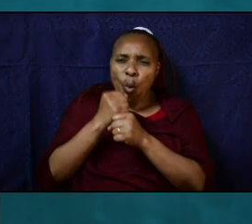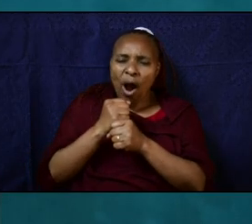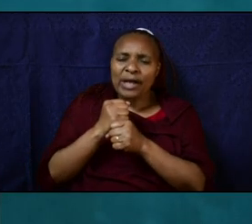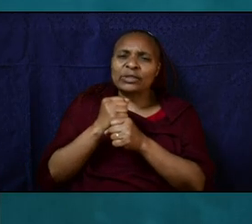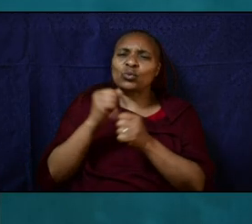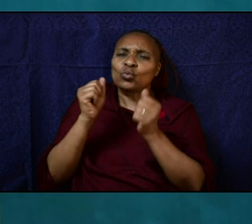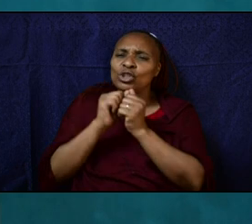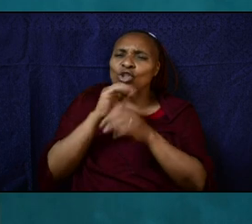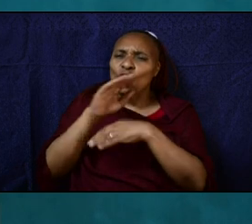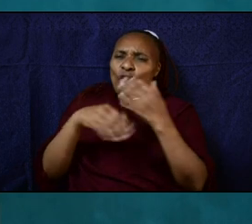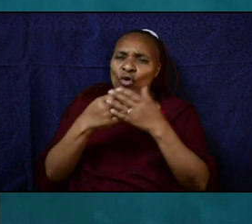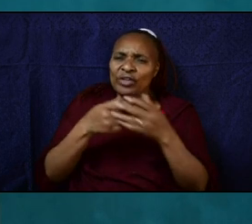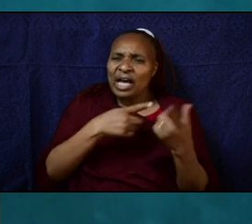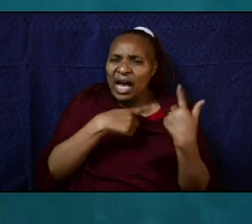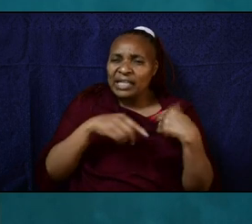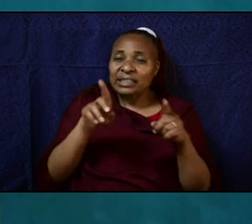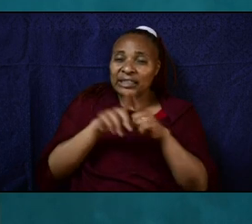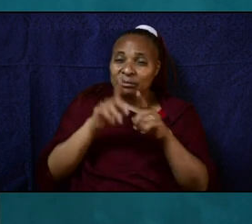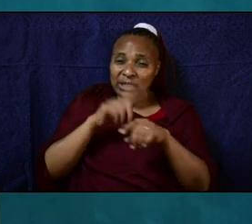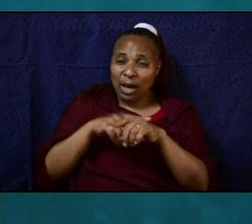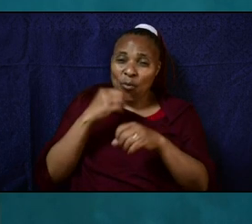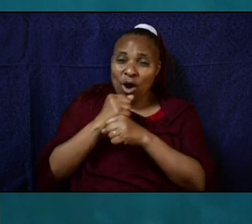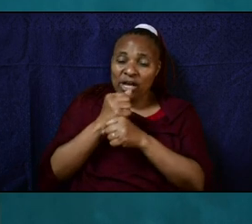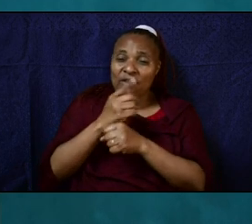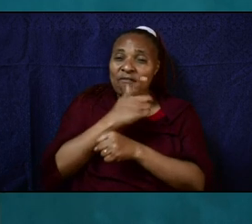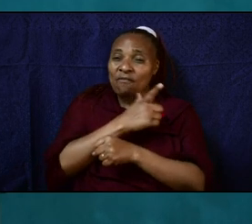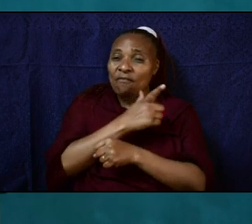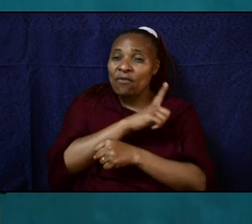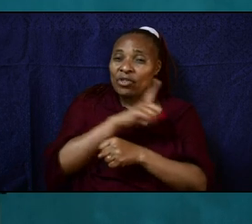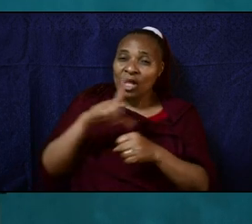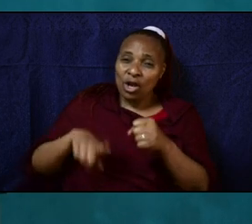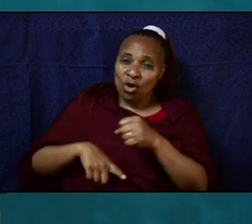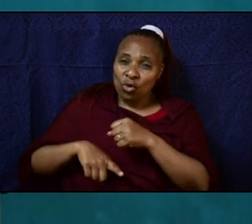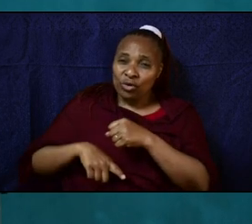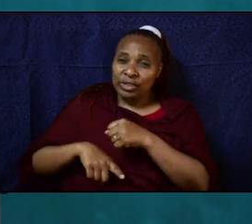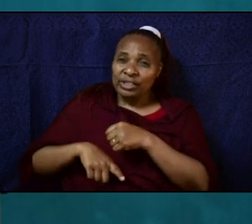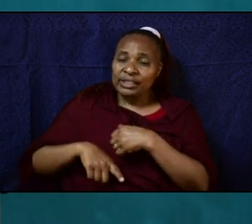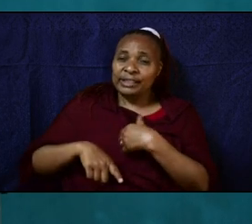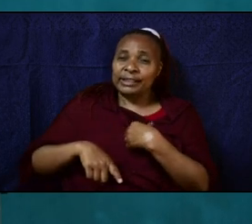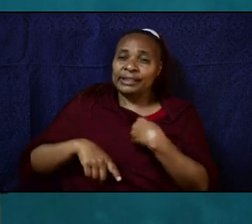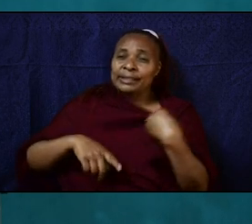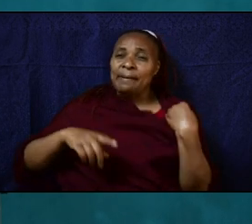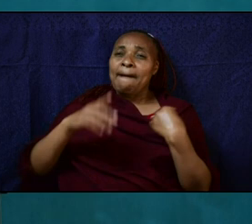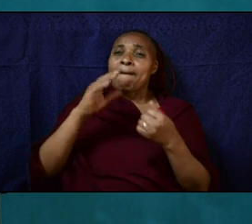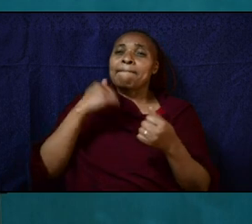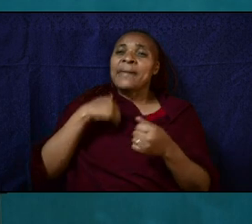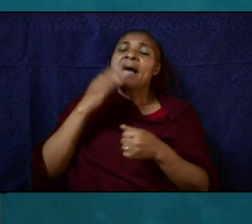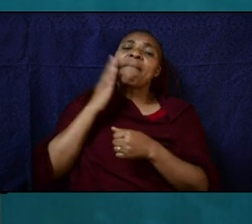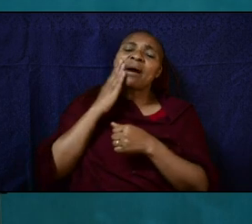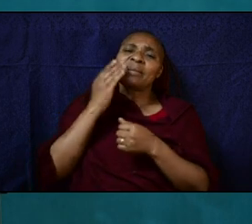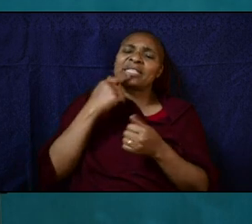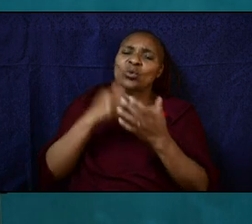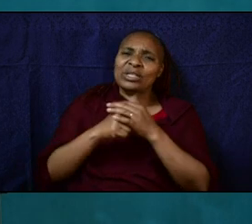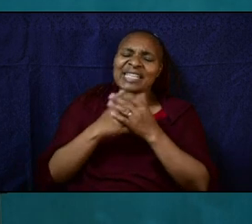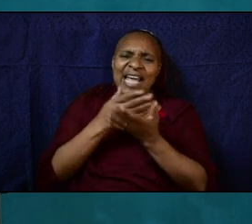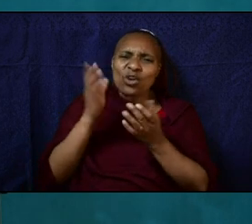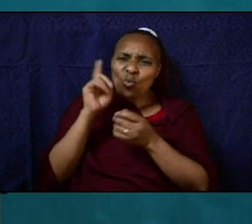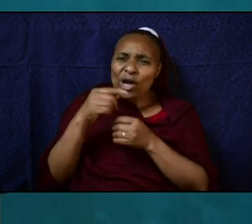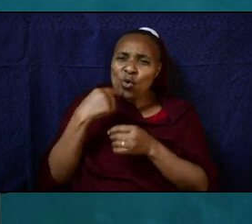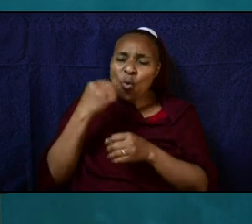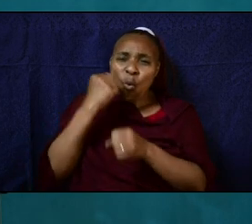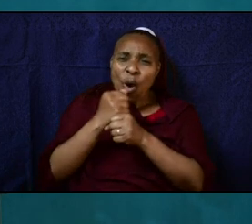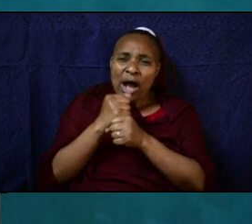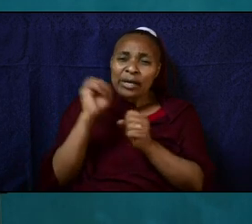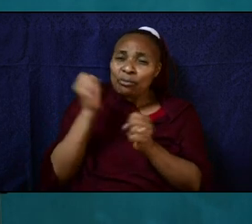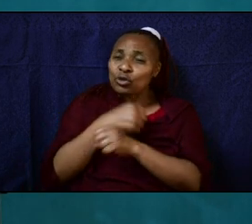all your heart as working for the Lord. Basically, it reminds me of a verse. My mom always tells me, whoever shall not work shall not